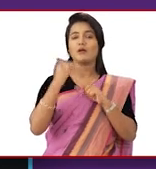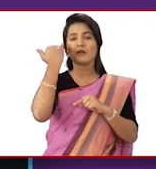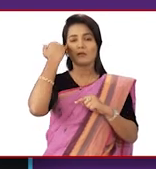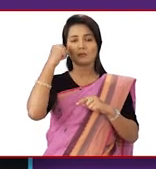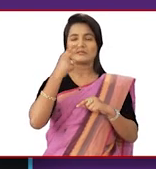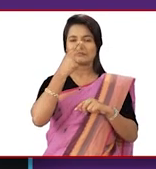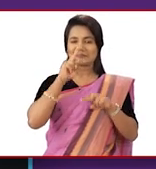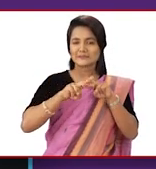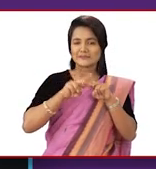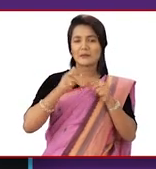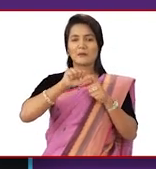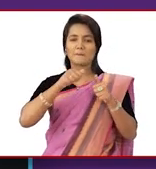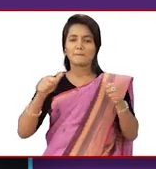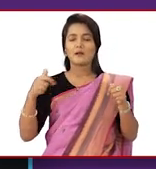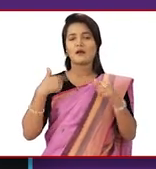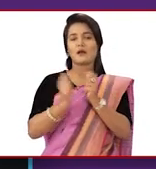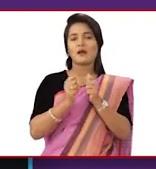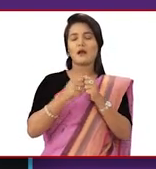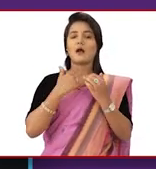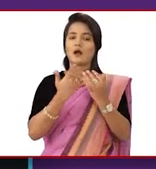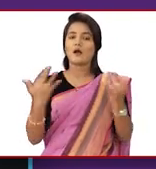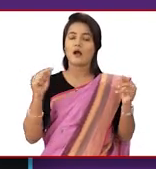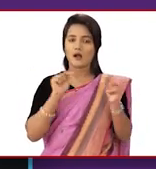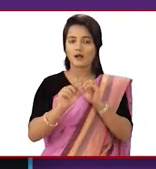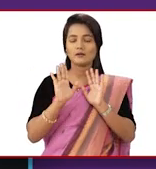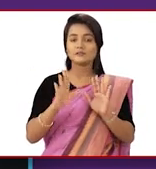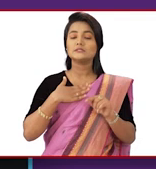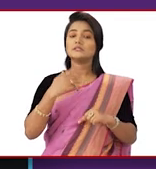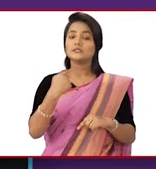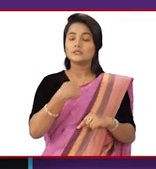I'm also a late-night TV show host and executive producer.